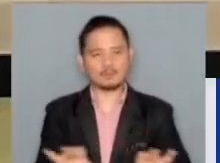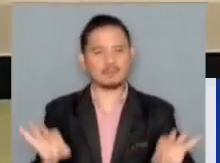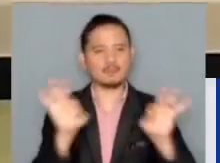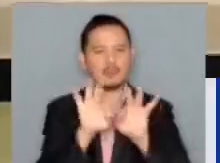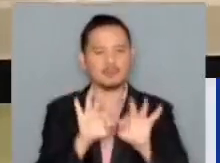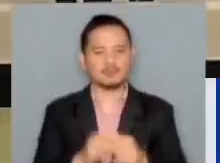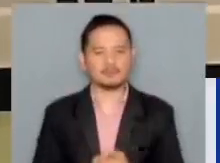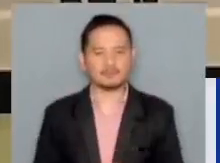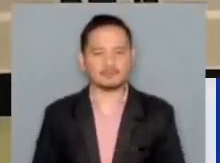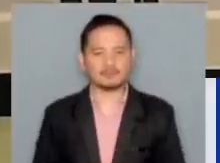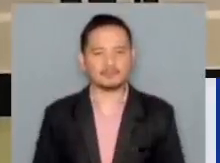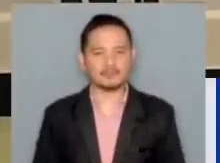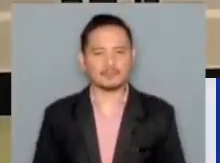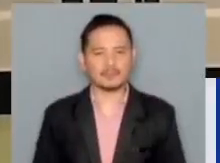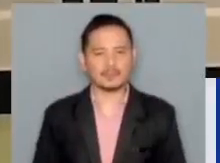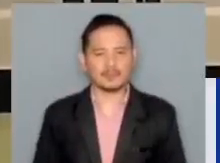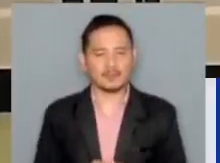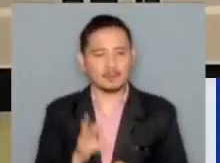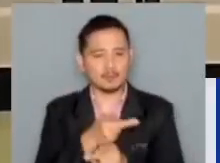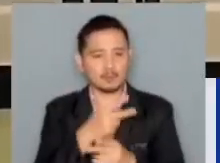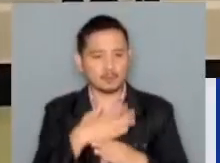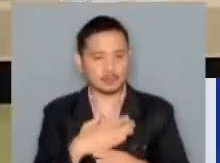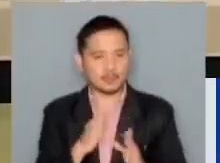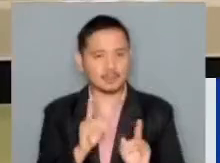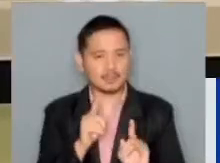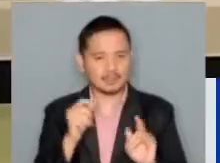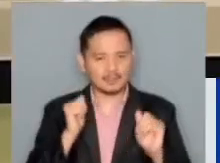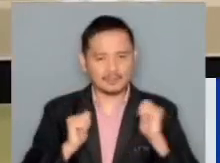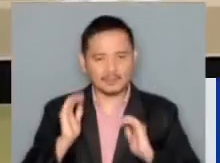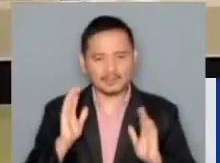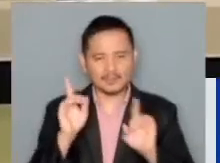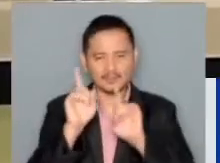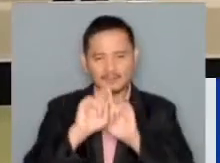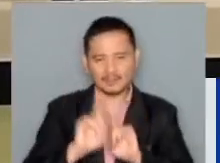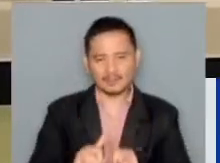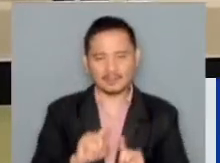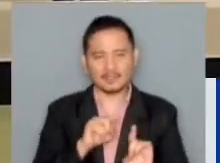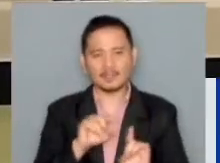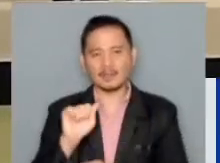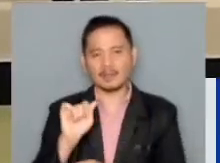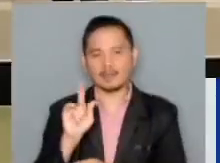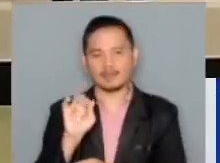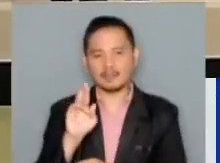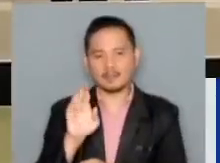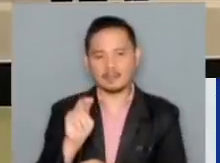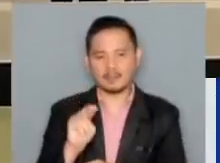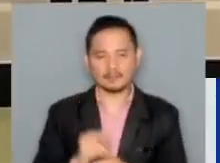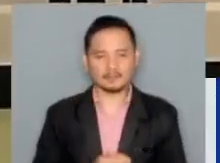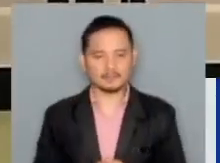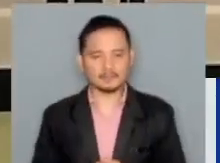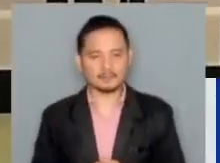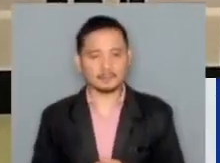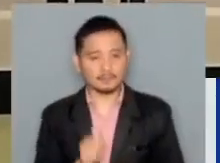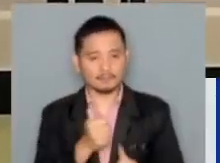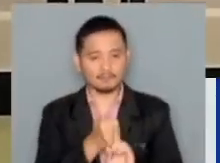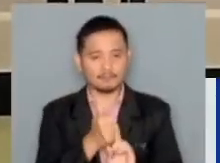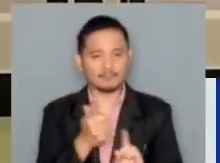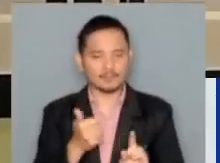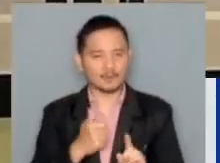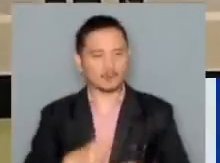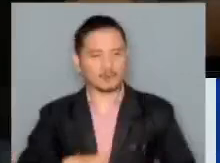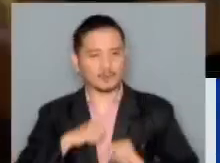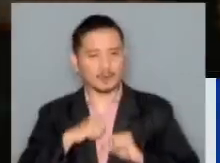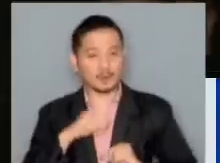producer sa movie ang leading man na si Asia's multimedia star Alden Richards. Kaya proud sa kanya ang leading lady niyang si Julia